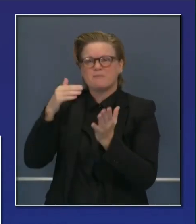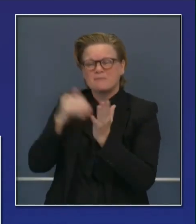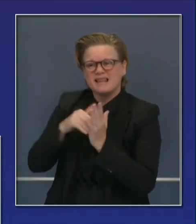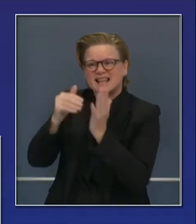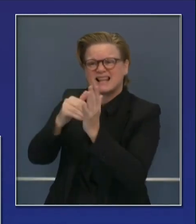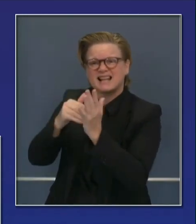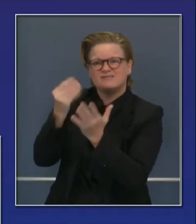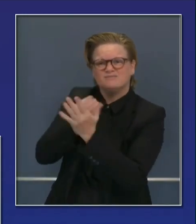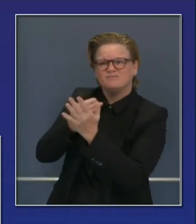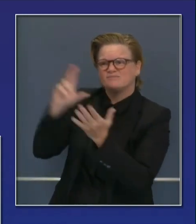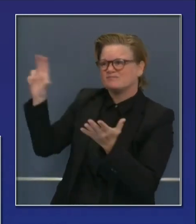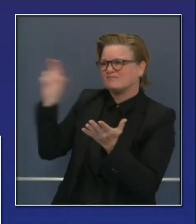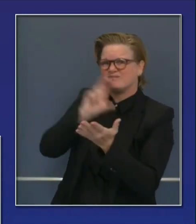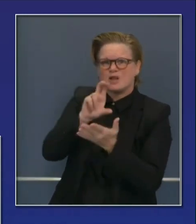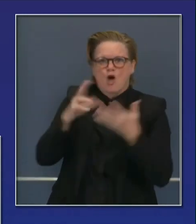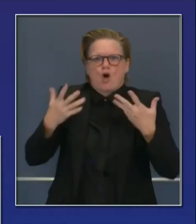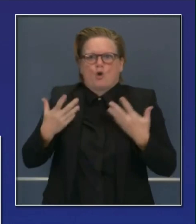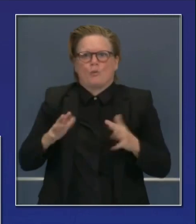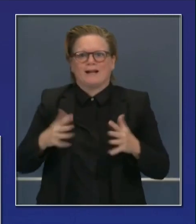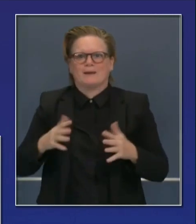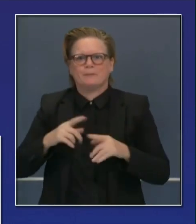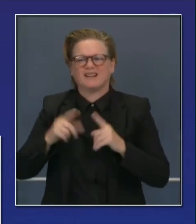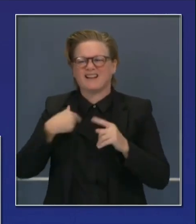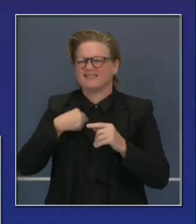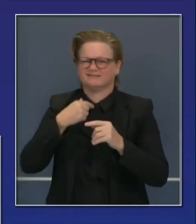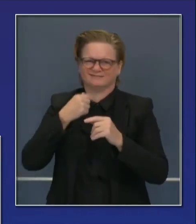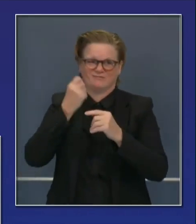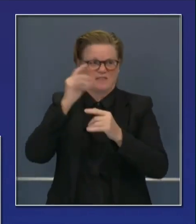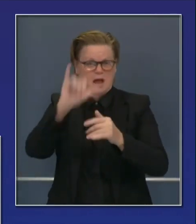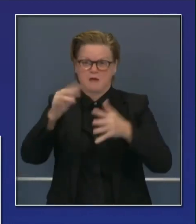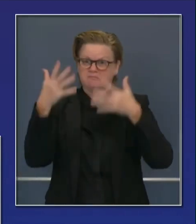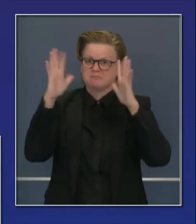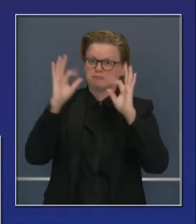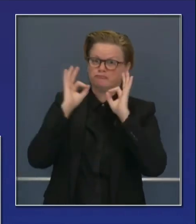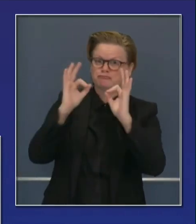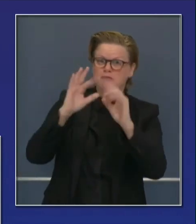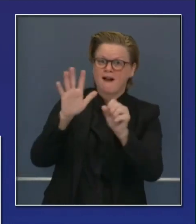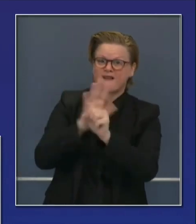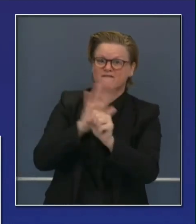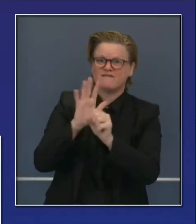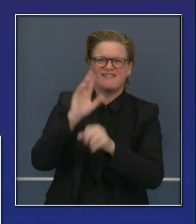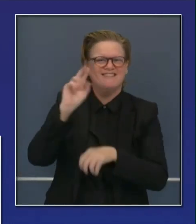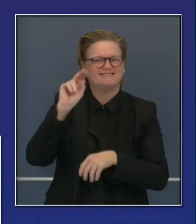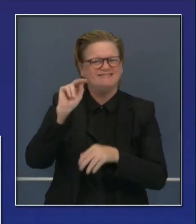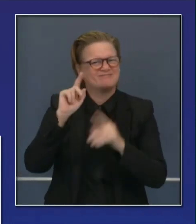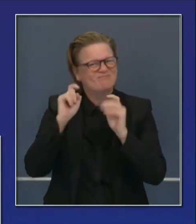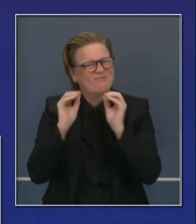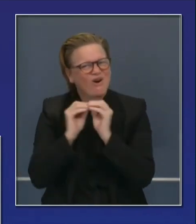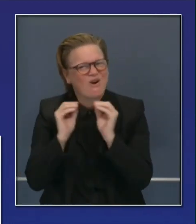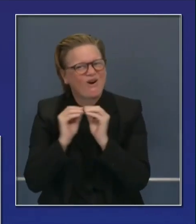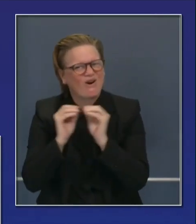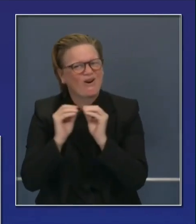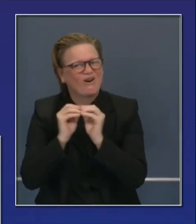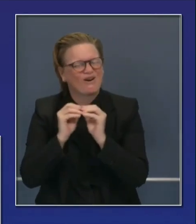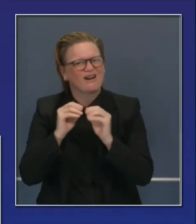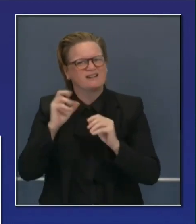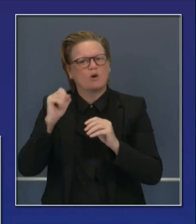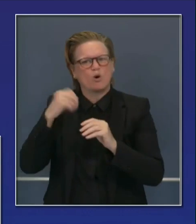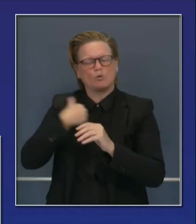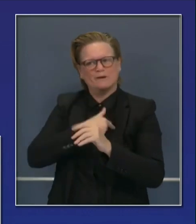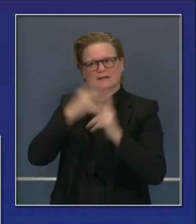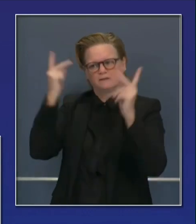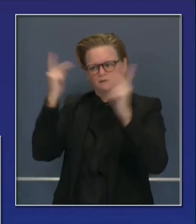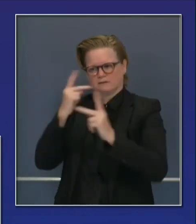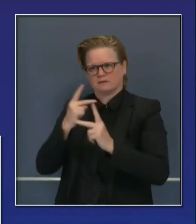Again, it's never enough, not naive, and across the spectrum of all of these supports, I'm mindful that we must do